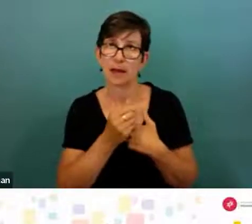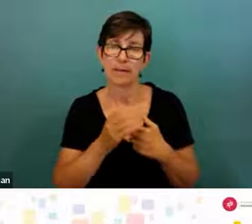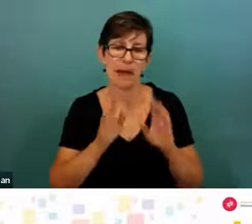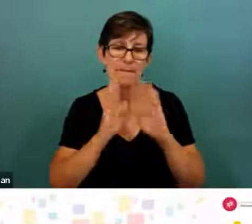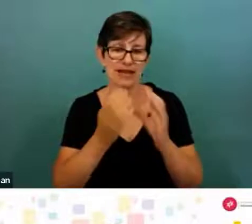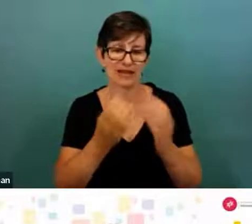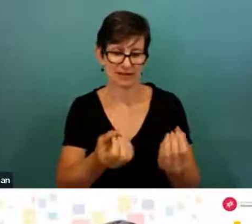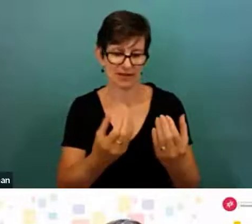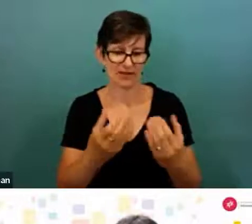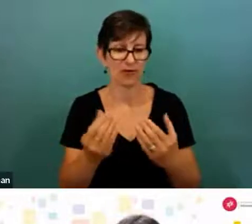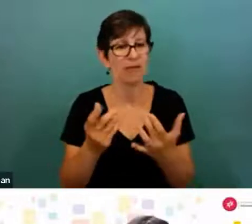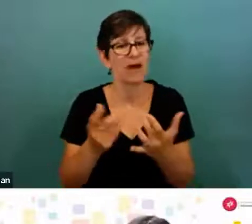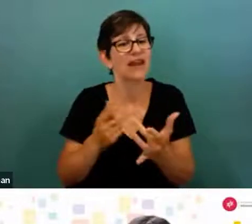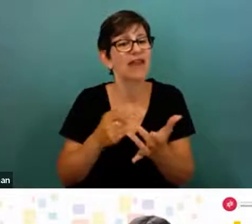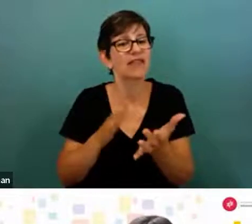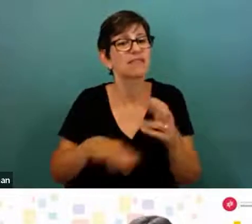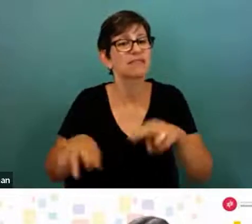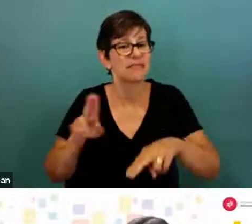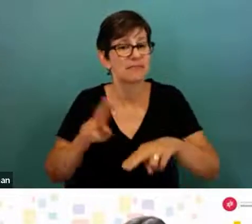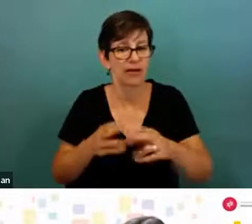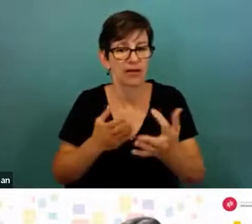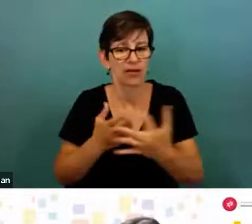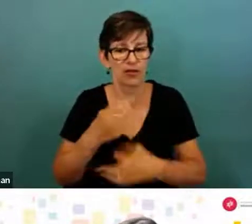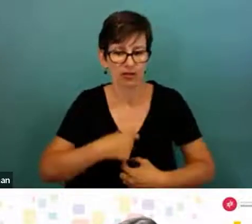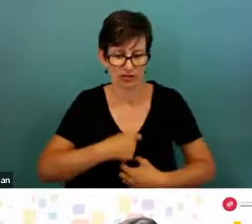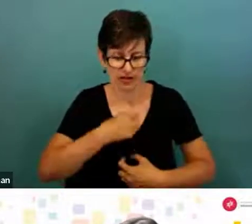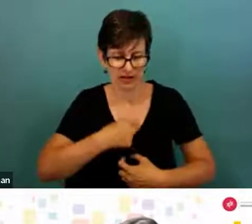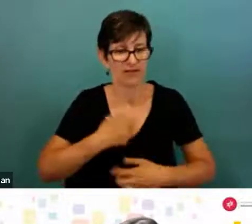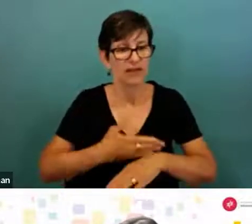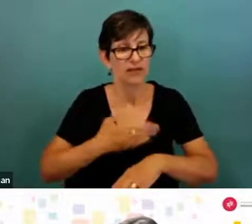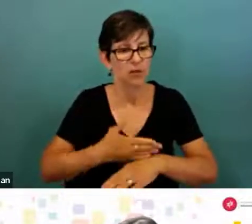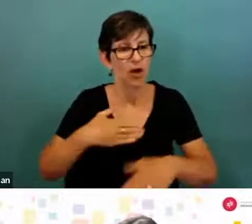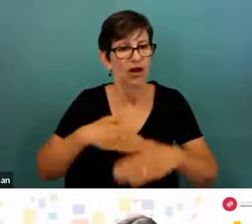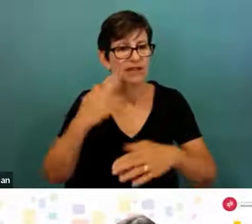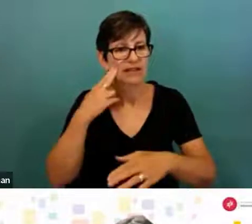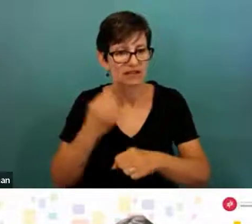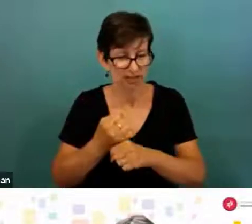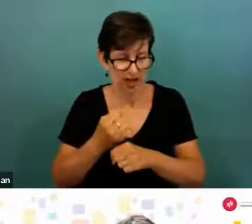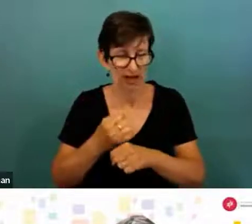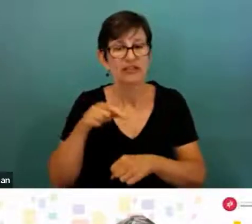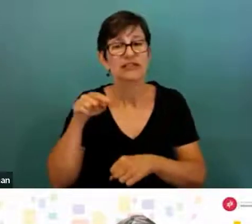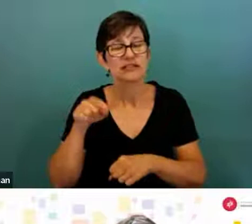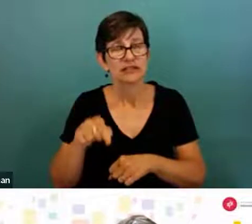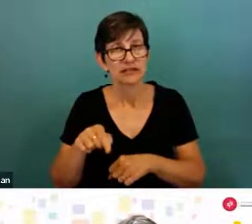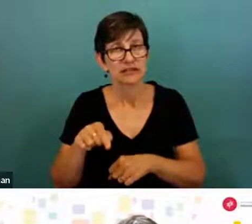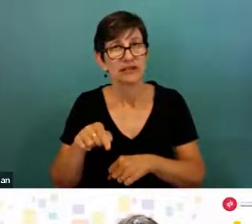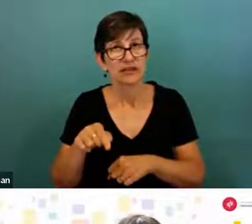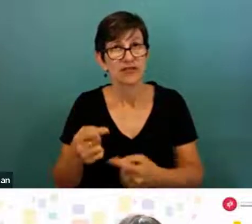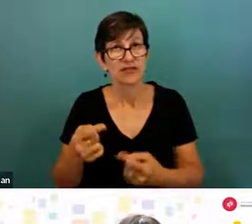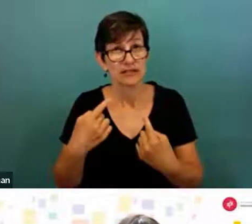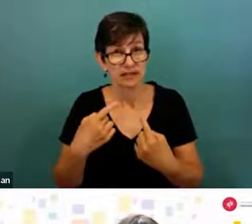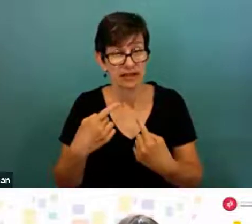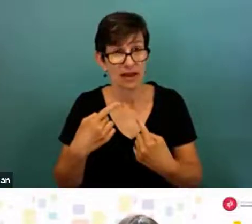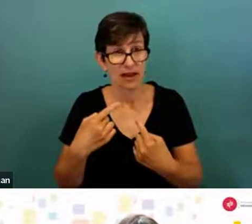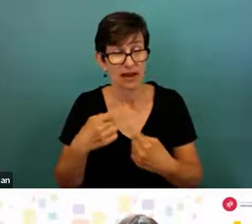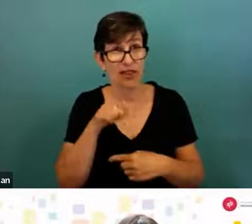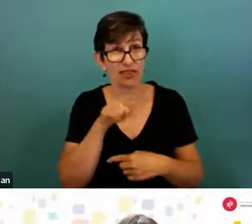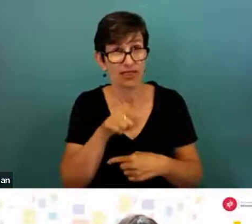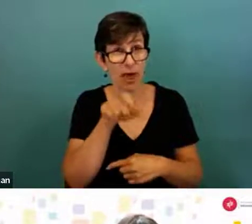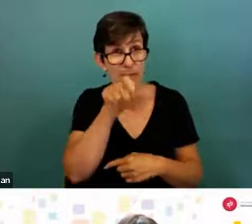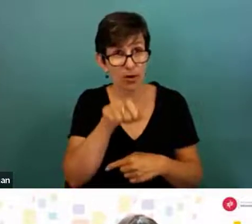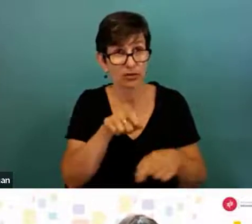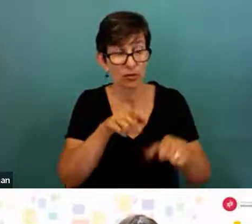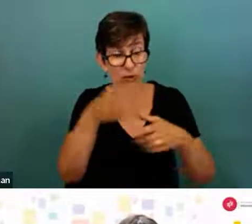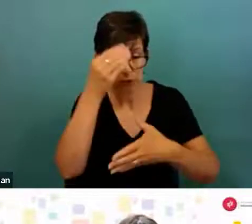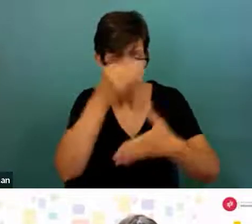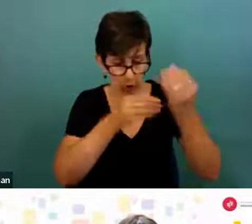a parent who, through Genevieve's work at Deaf Society, that was learning